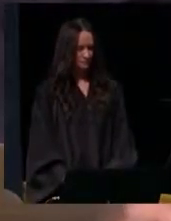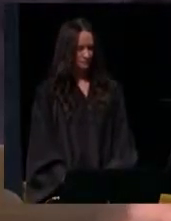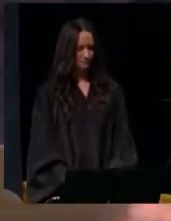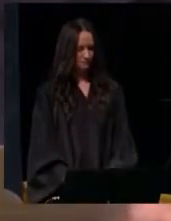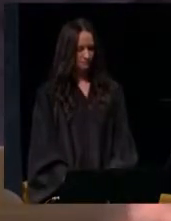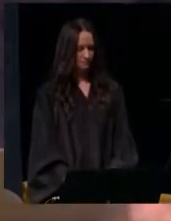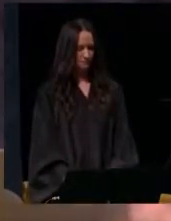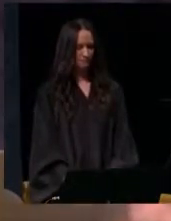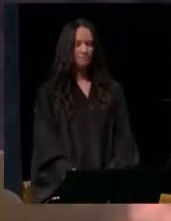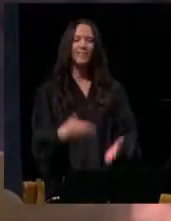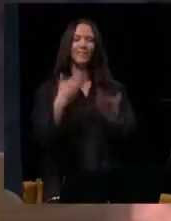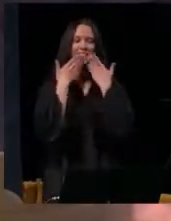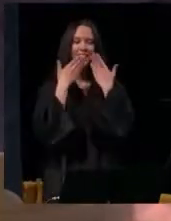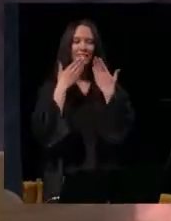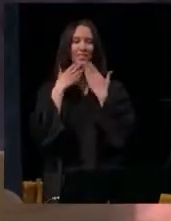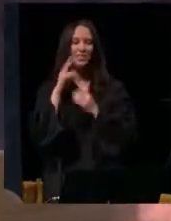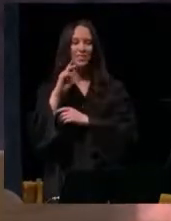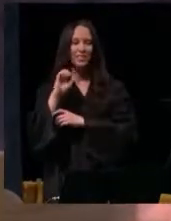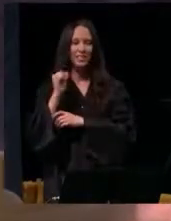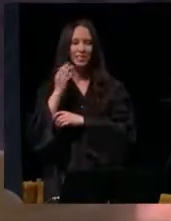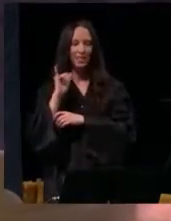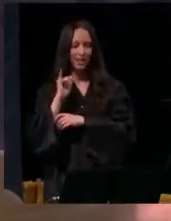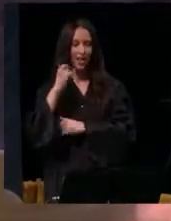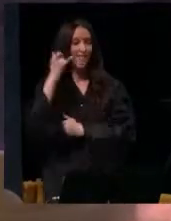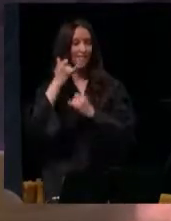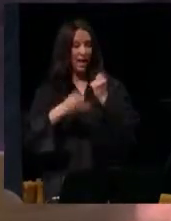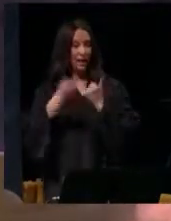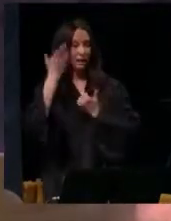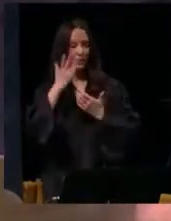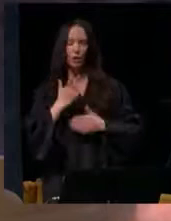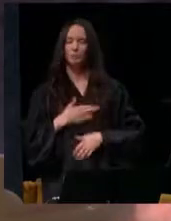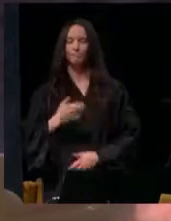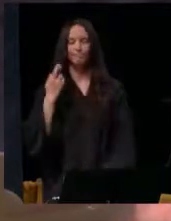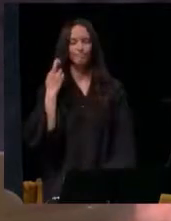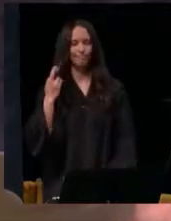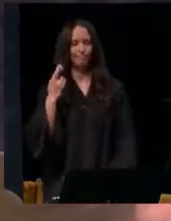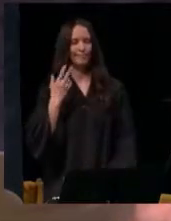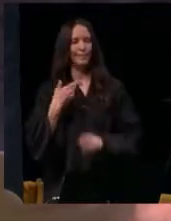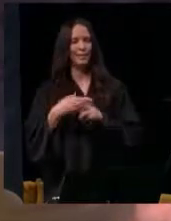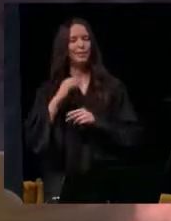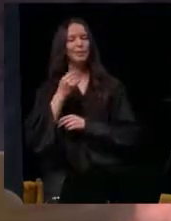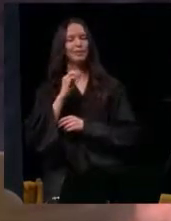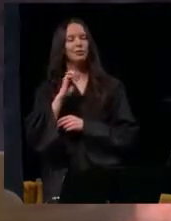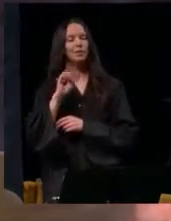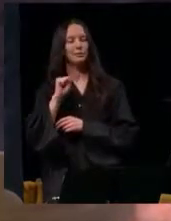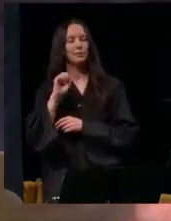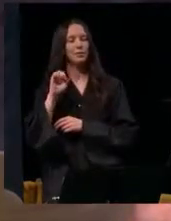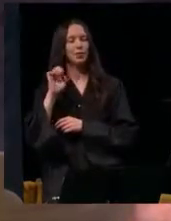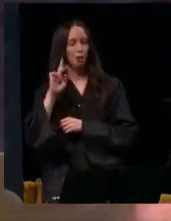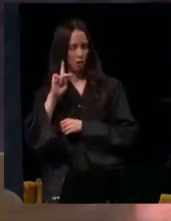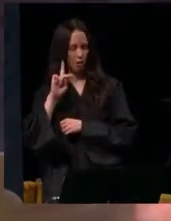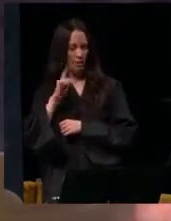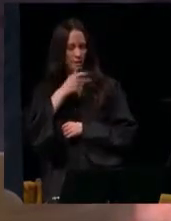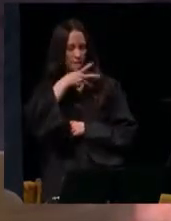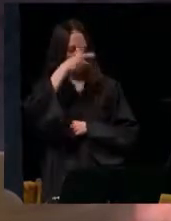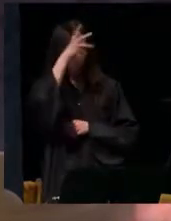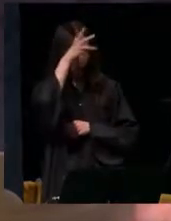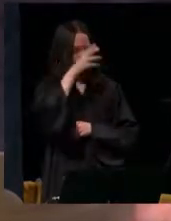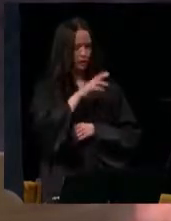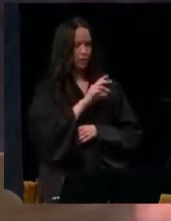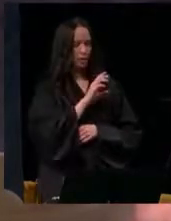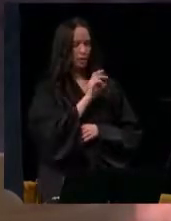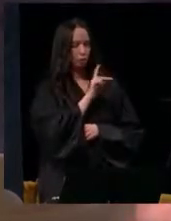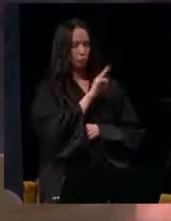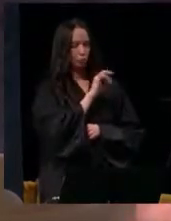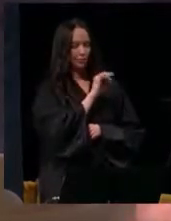Thank you, Nishi. Our final speaker today is a close friend of mine, James Cook. James is a son of Christina and Dale Cook.